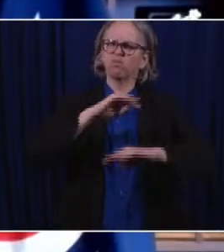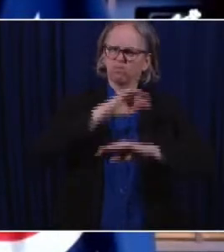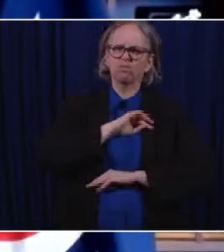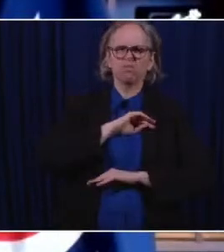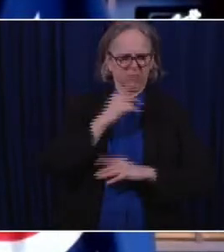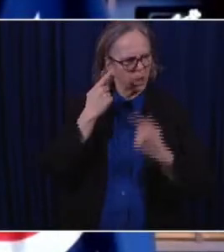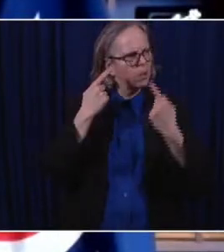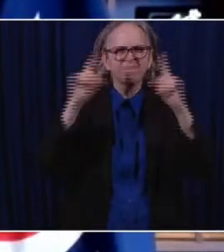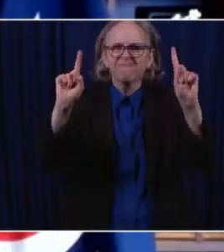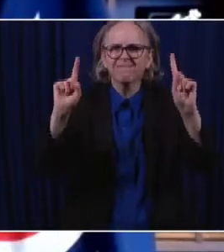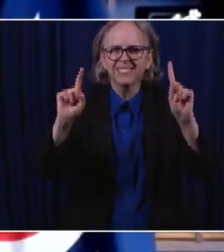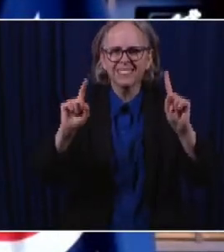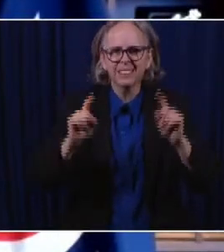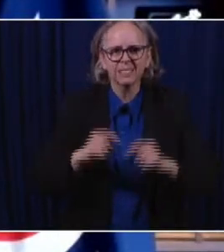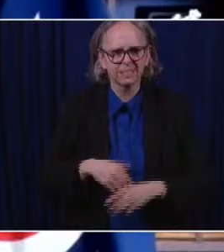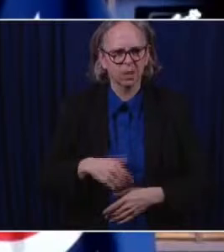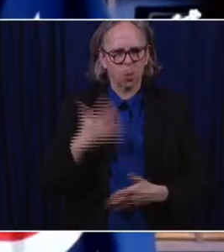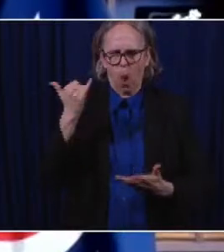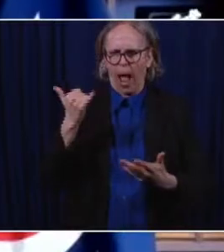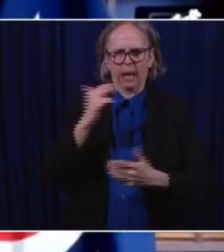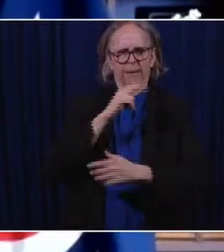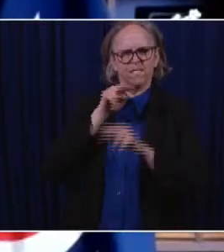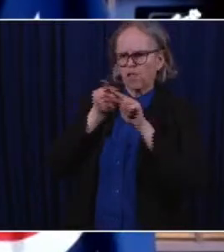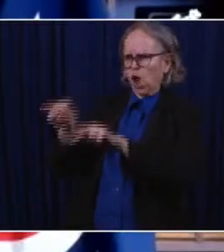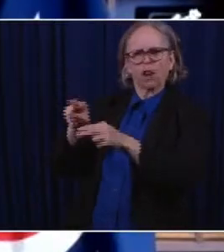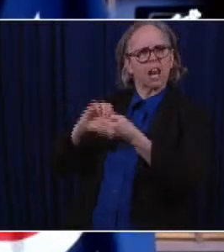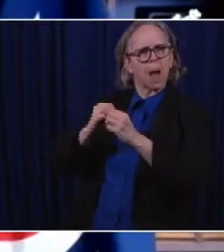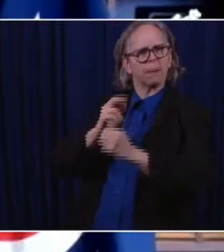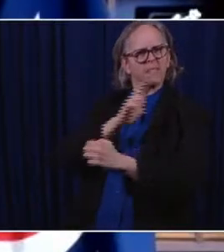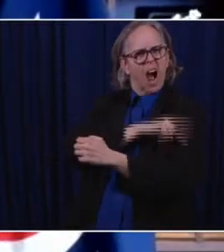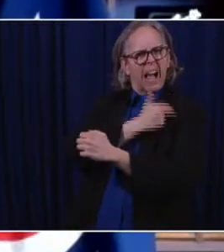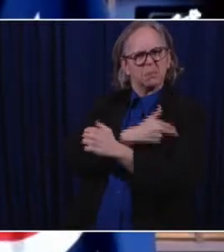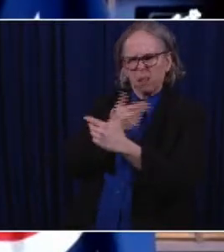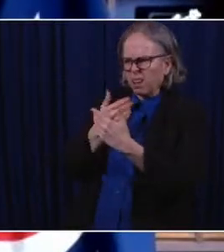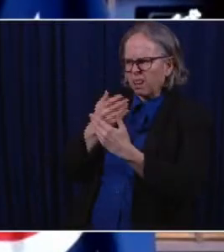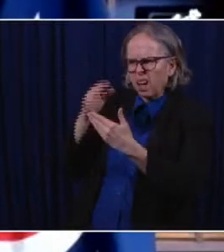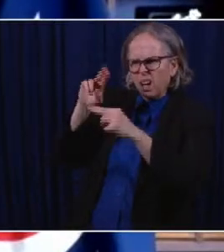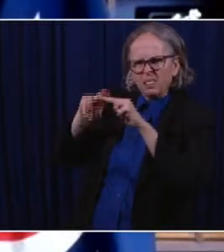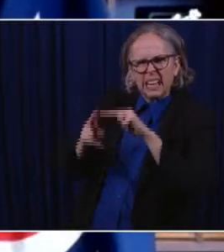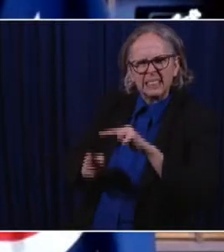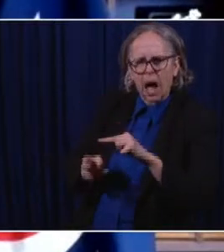as hospitalizations go down. I just wanted to add that assessment.